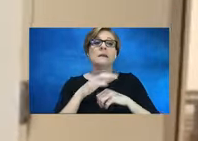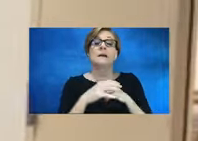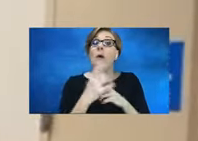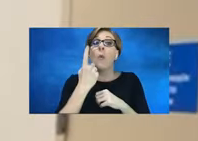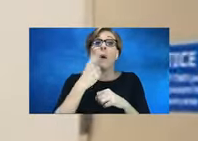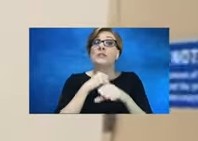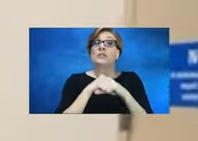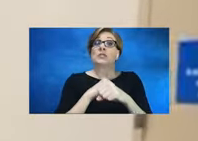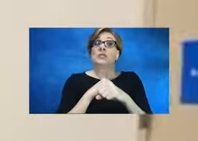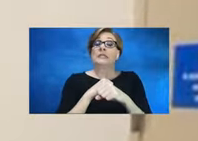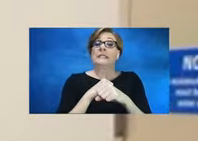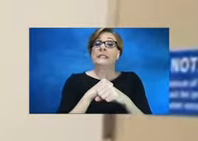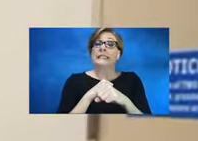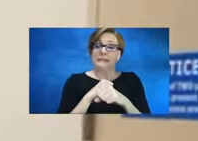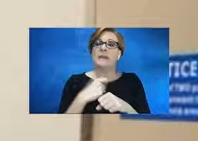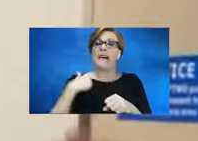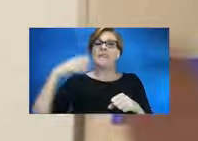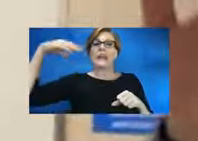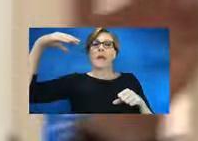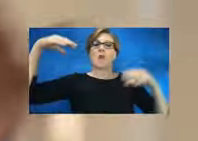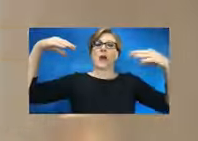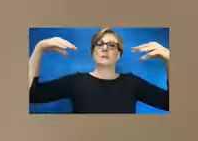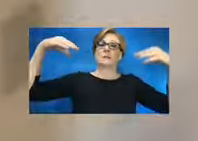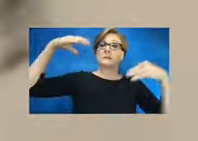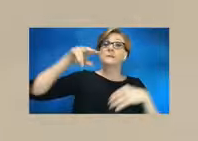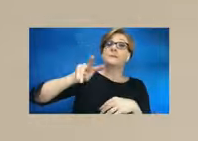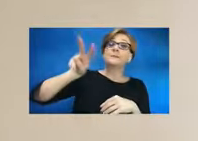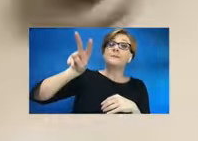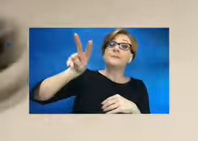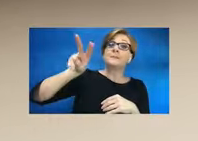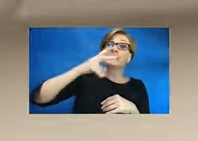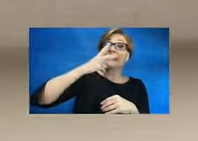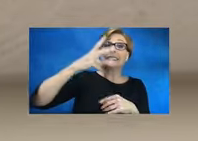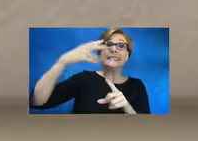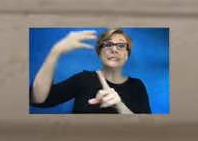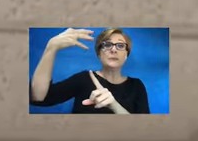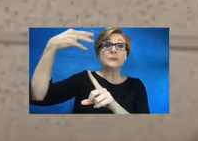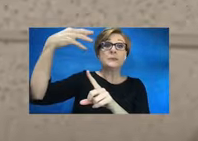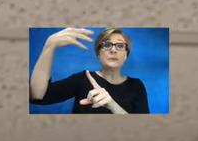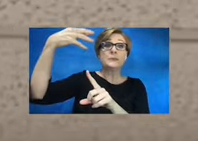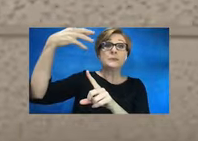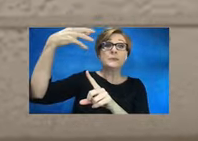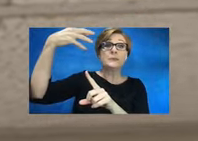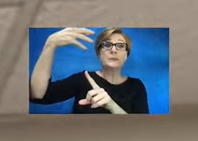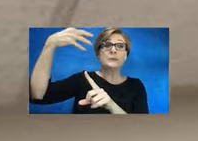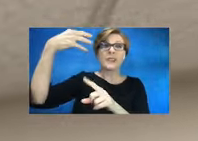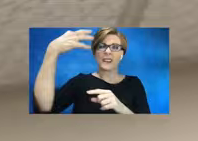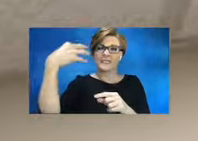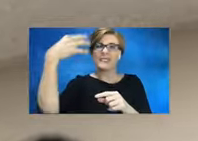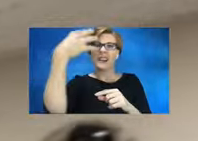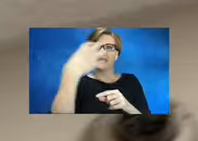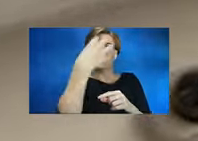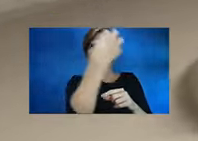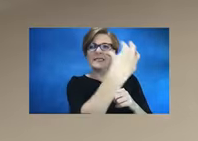ones is our security cameras. So if we look up here on the wall, we can see one of the security cameras that we have throughout